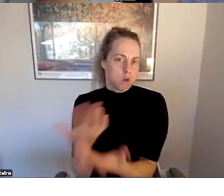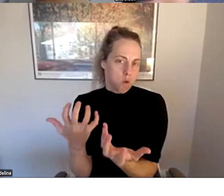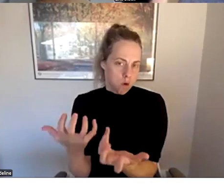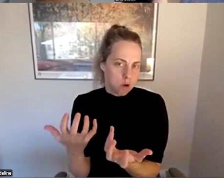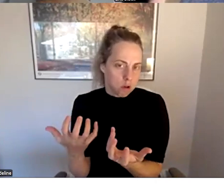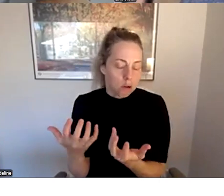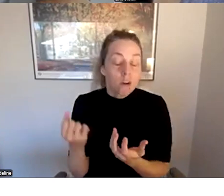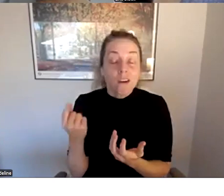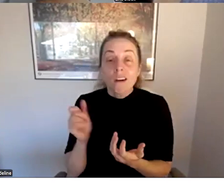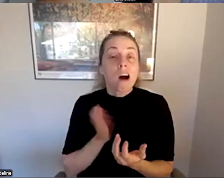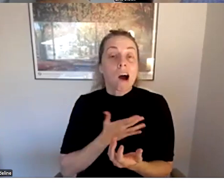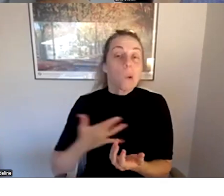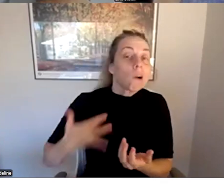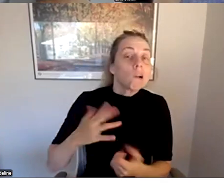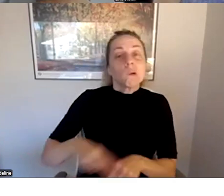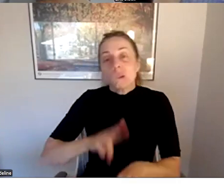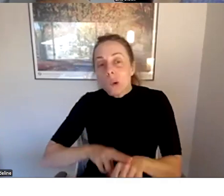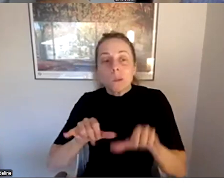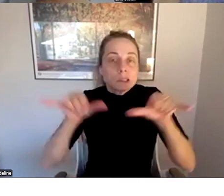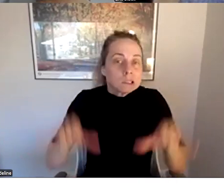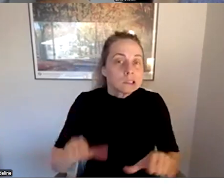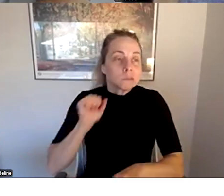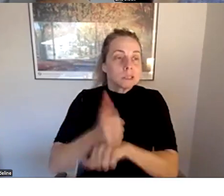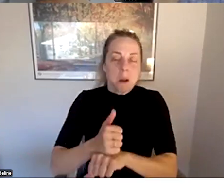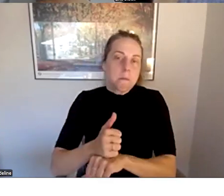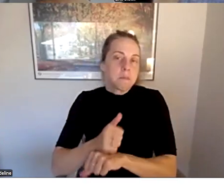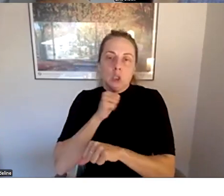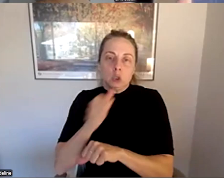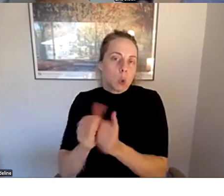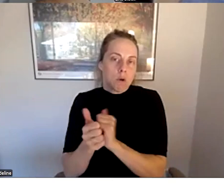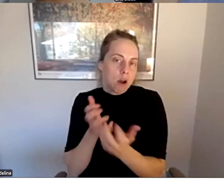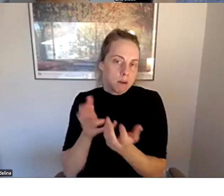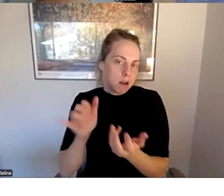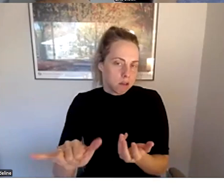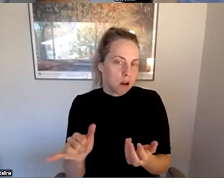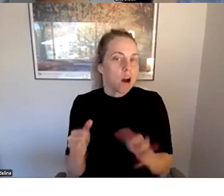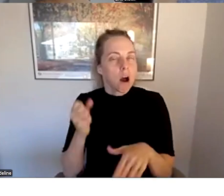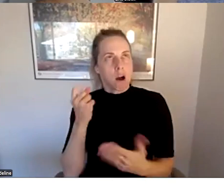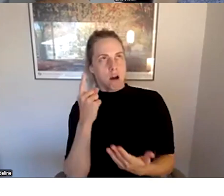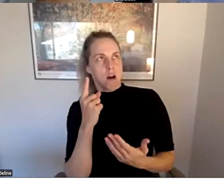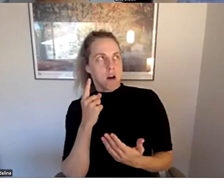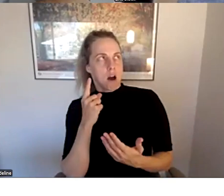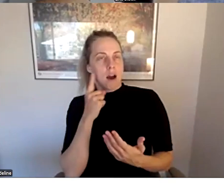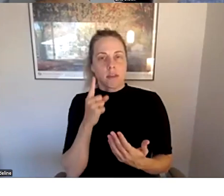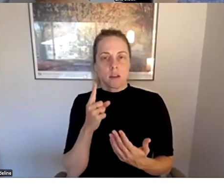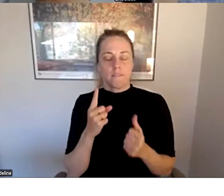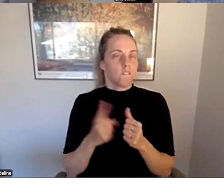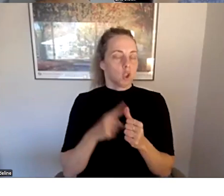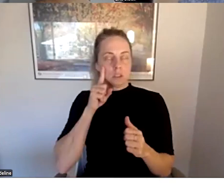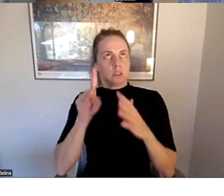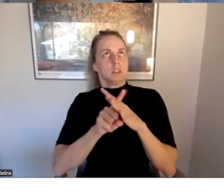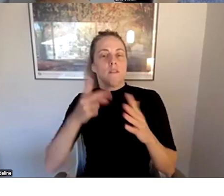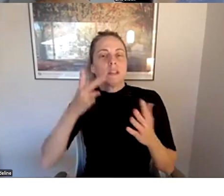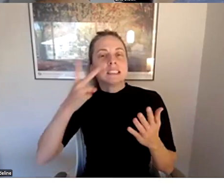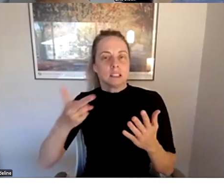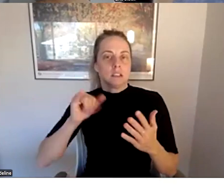our normal systems that we have in place don't do that. So that's, I think on the front end, I think that's one of the things that I've seen